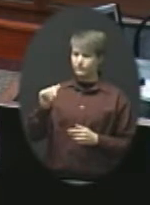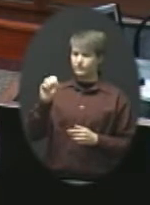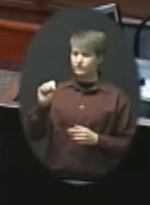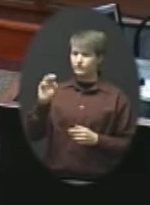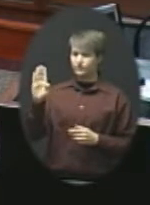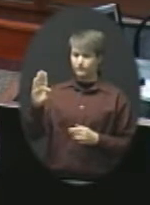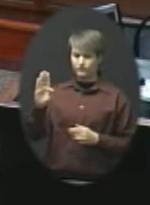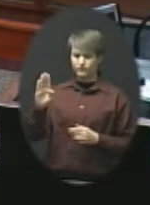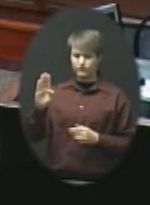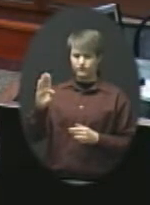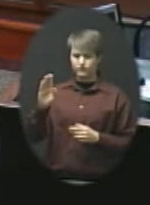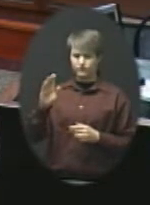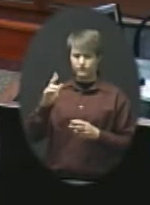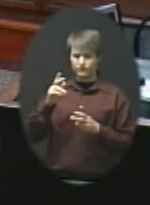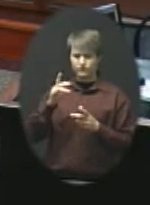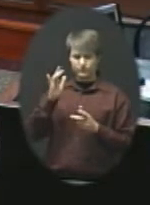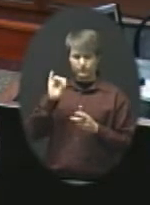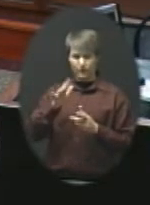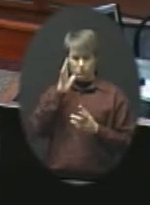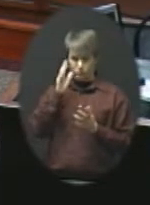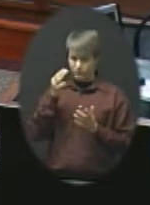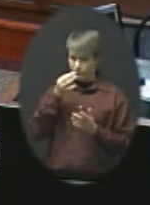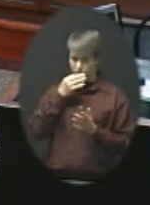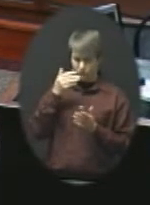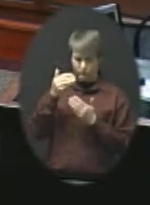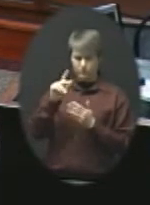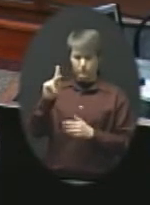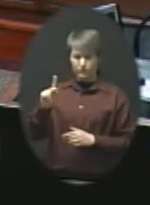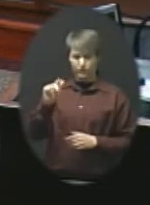and legislative committee appointments that will be coming up.